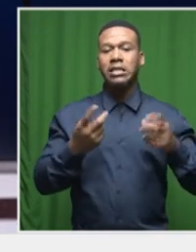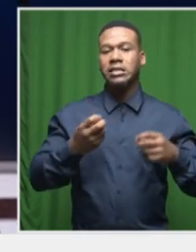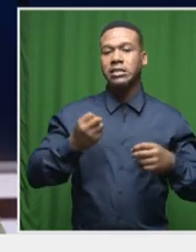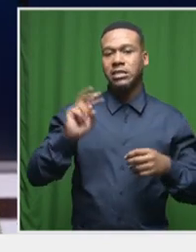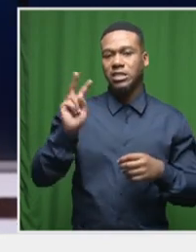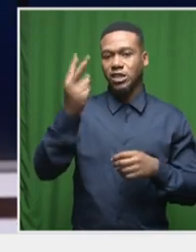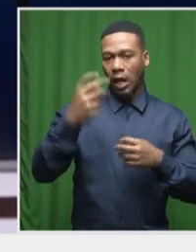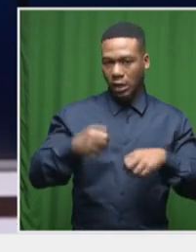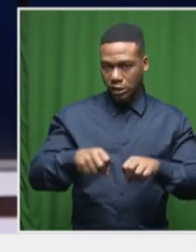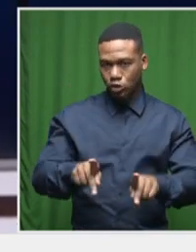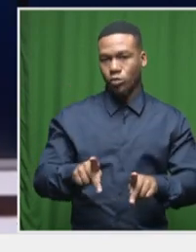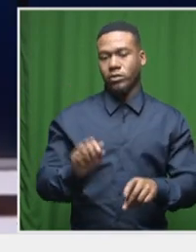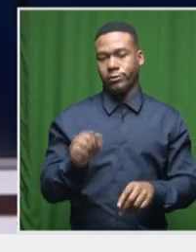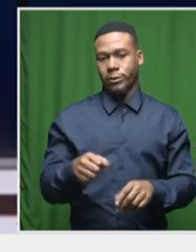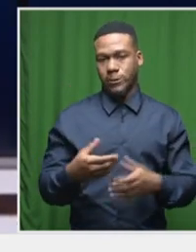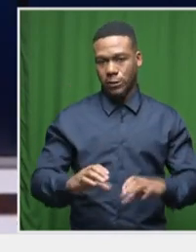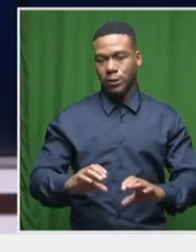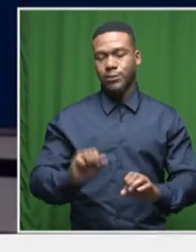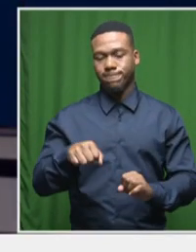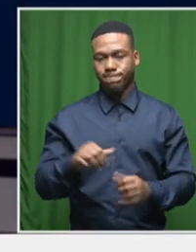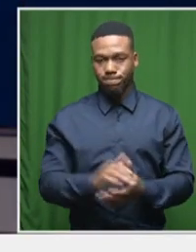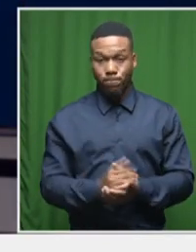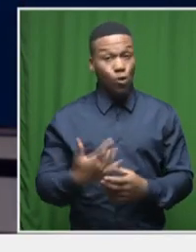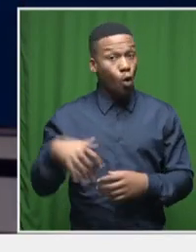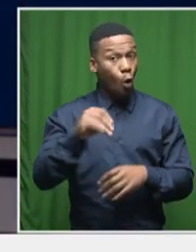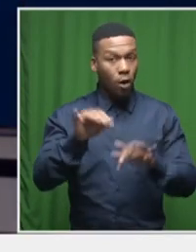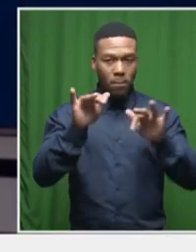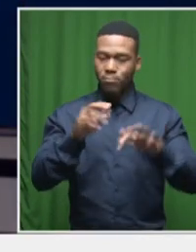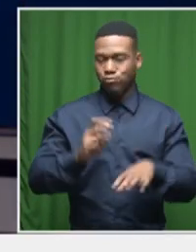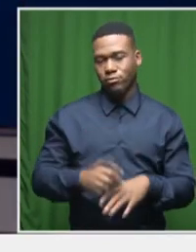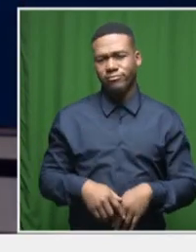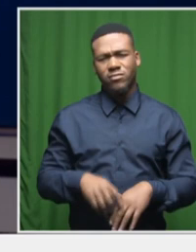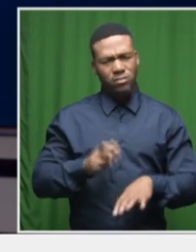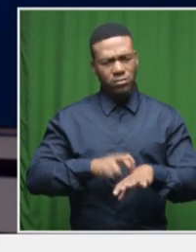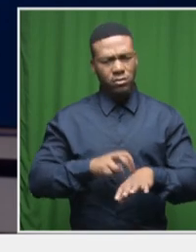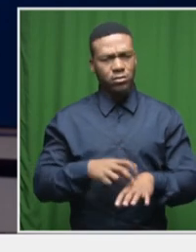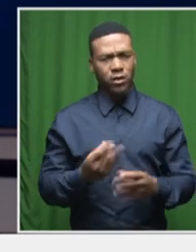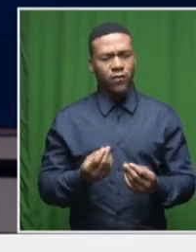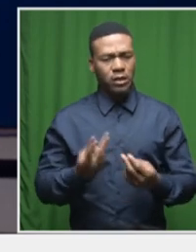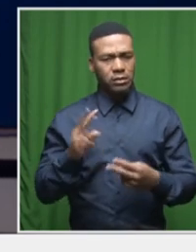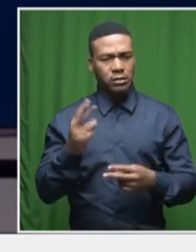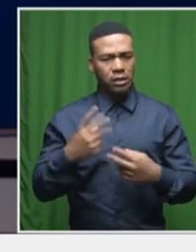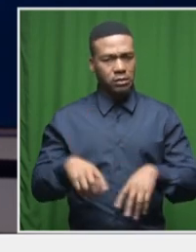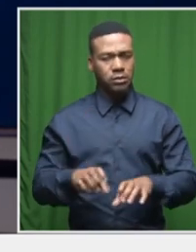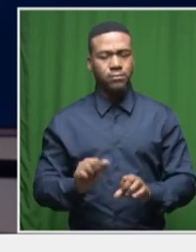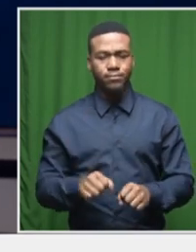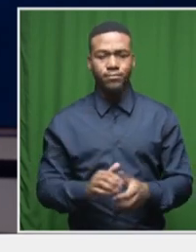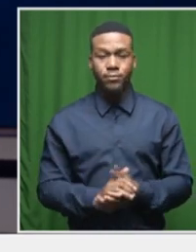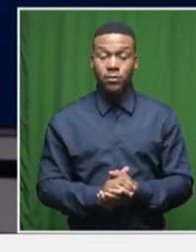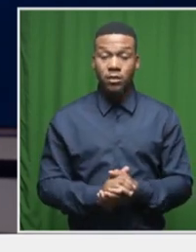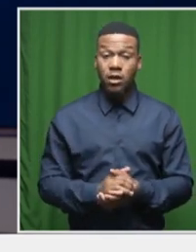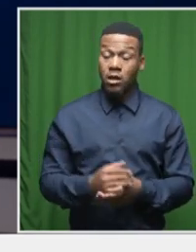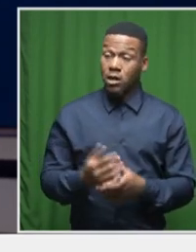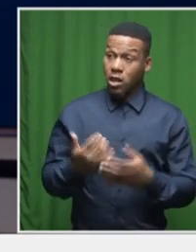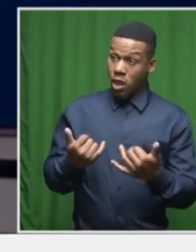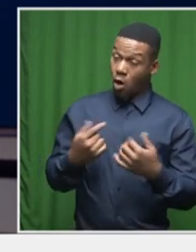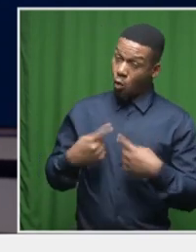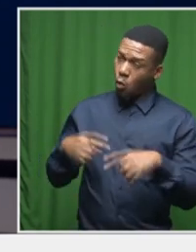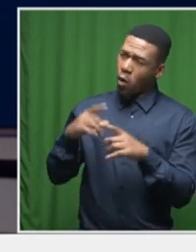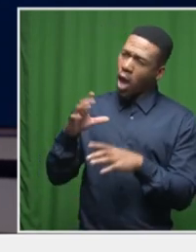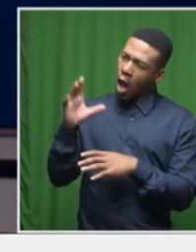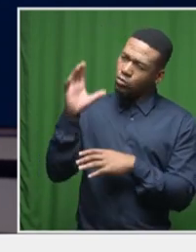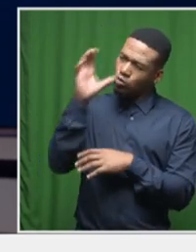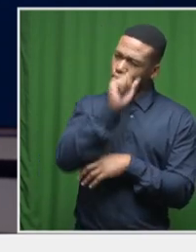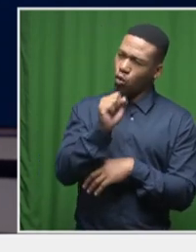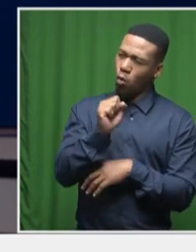in the world deserves one. Yeah, yeah. Yes. Well, I suppose it's safe to assume that your body of work, you know, is an encapsulation yes. of